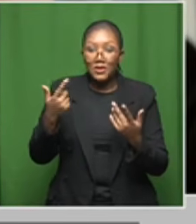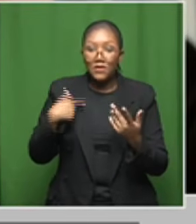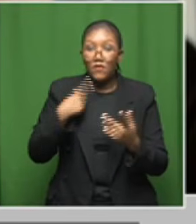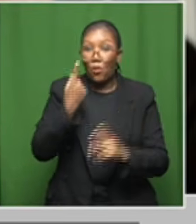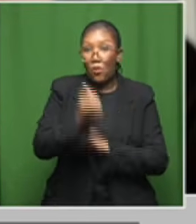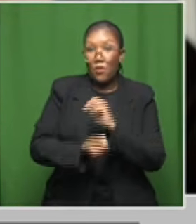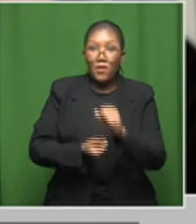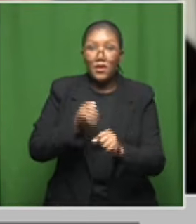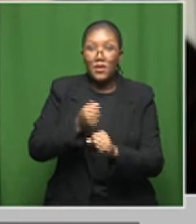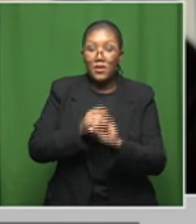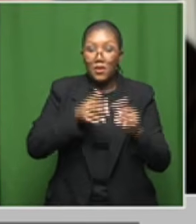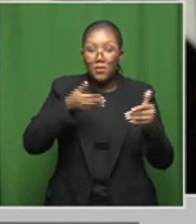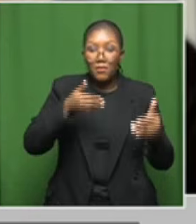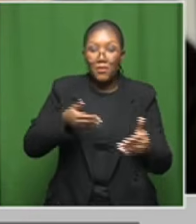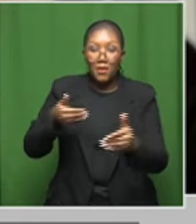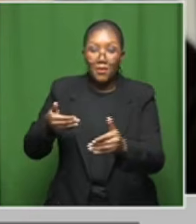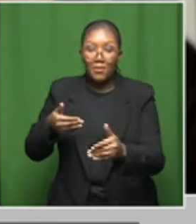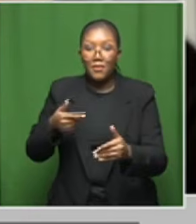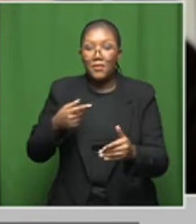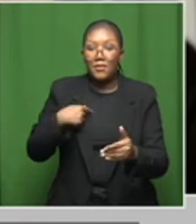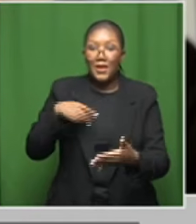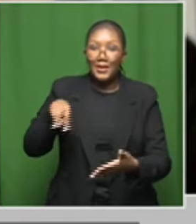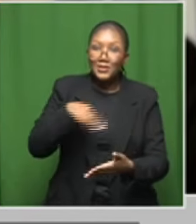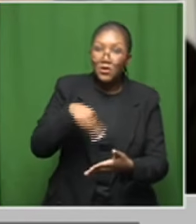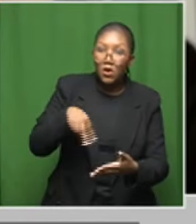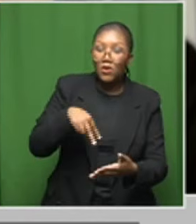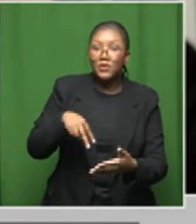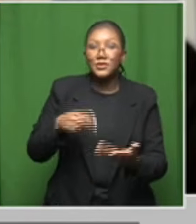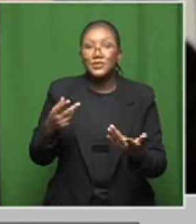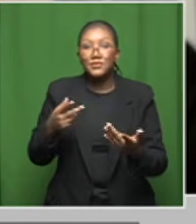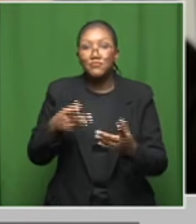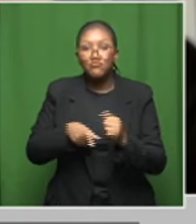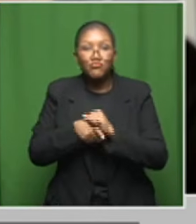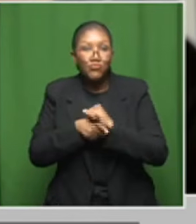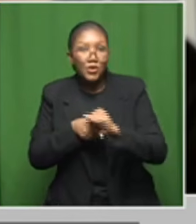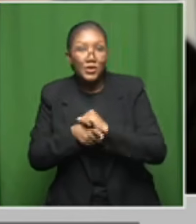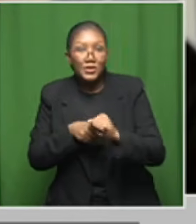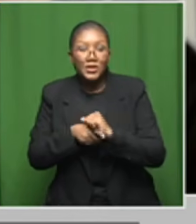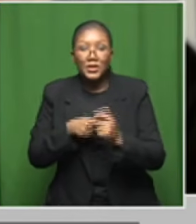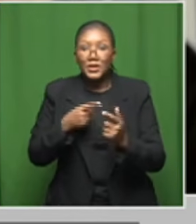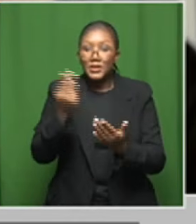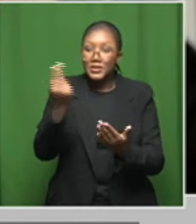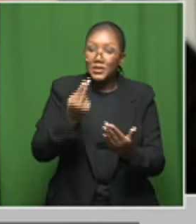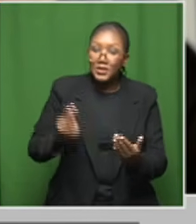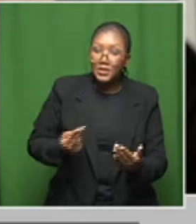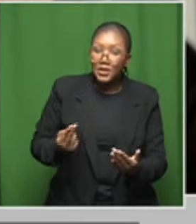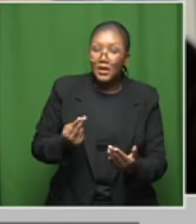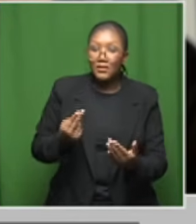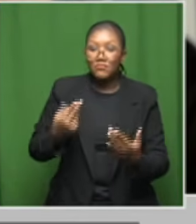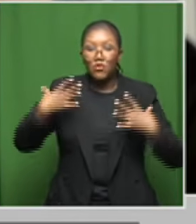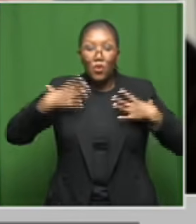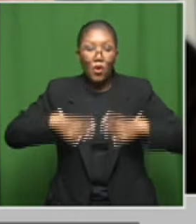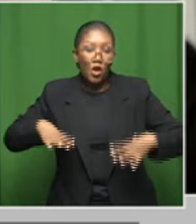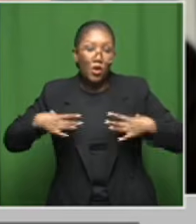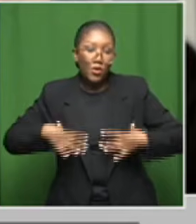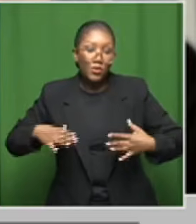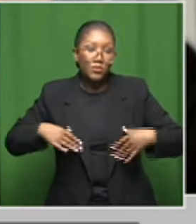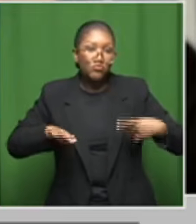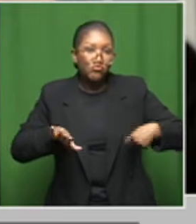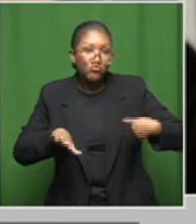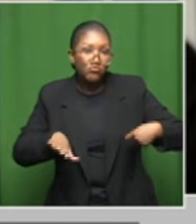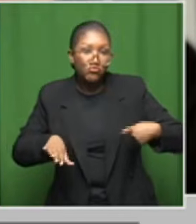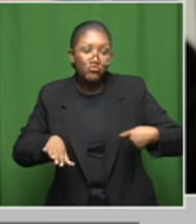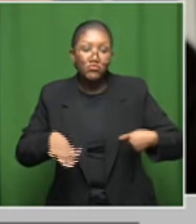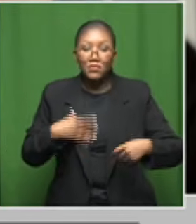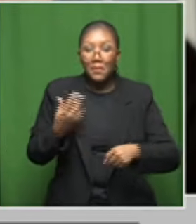year. They practice for the dancers, they design their own outfits, and they make